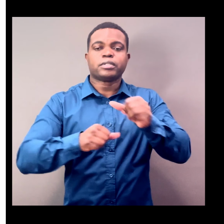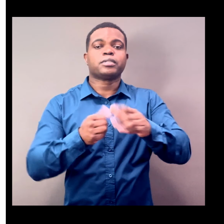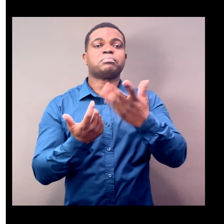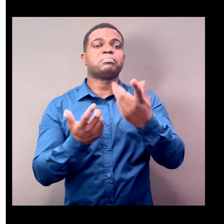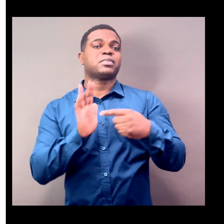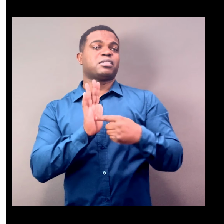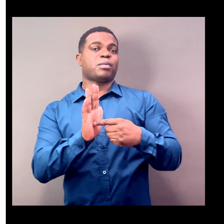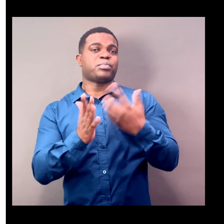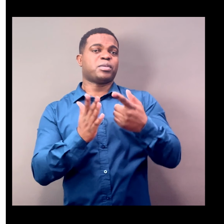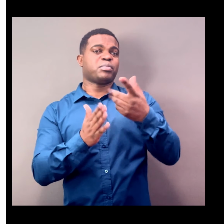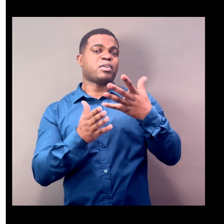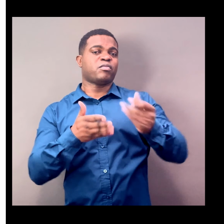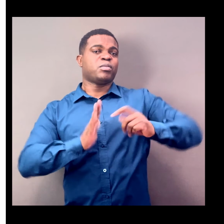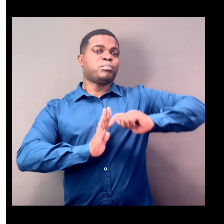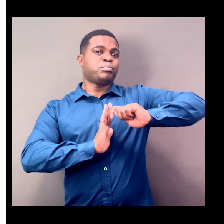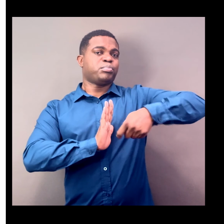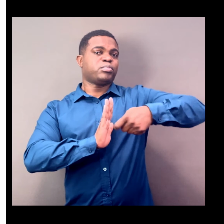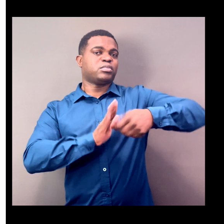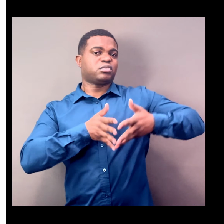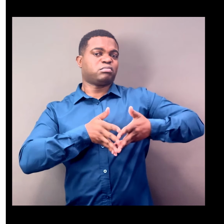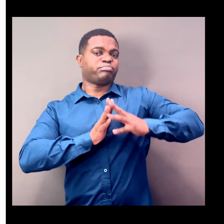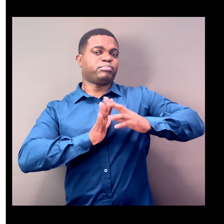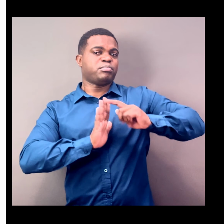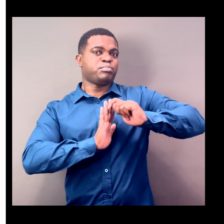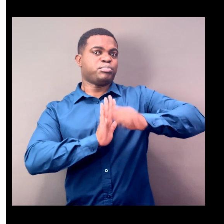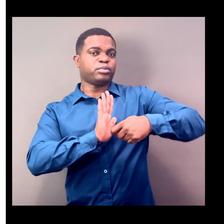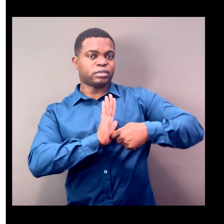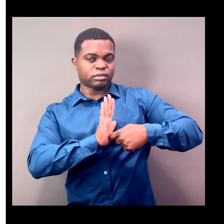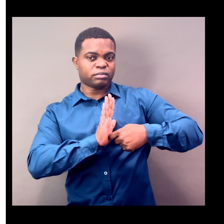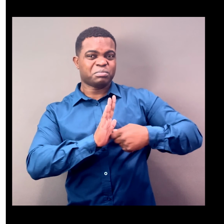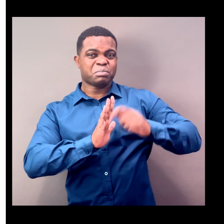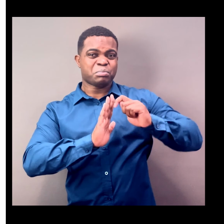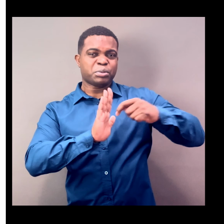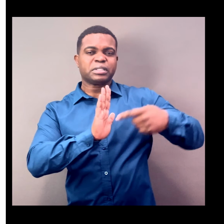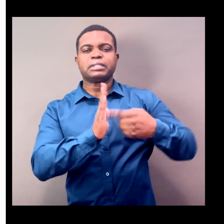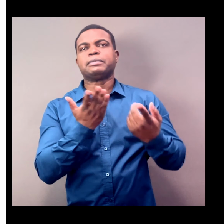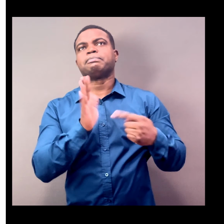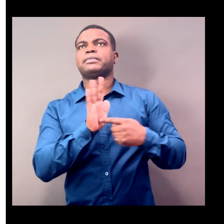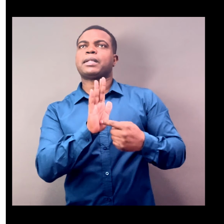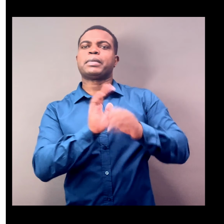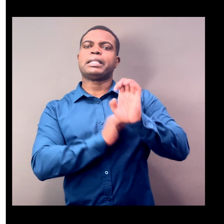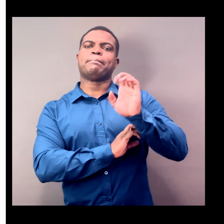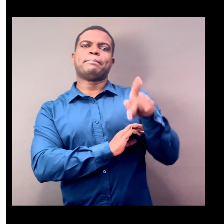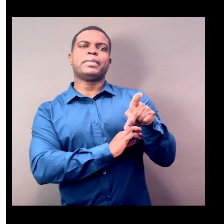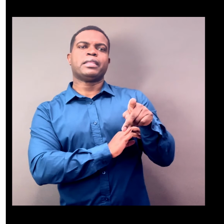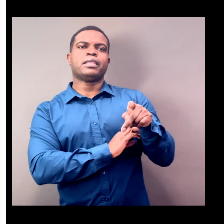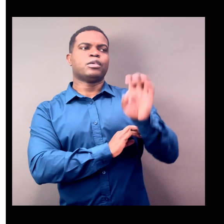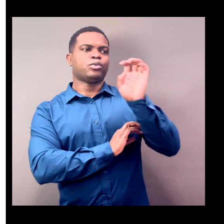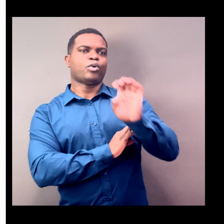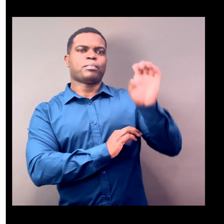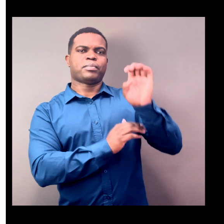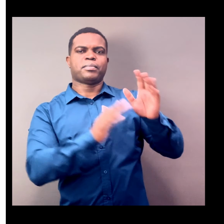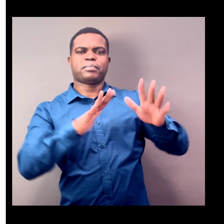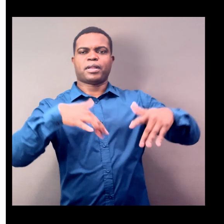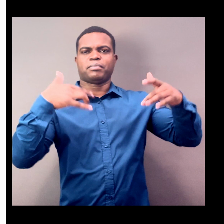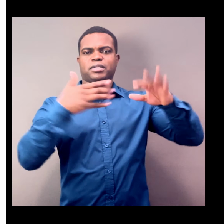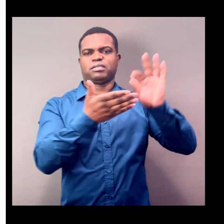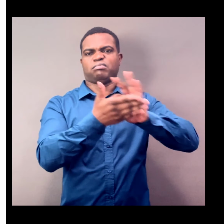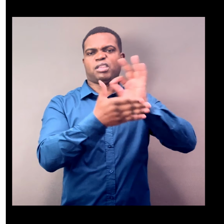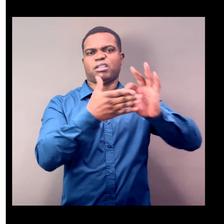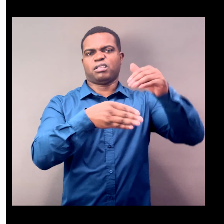example, the program, the EP election campaign program, that is